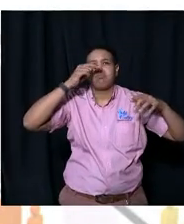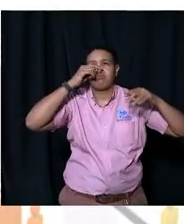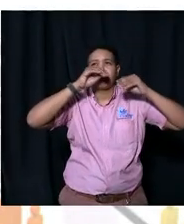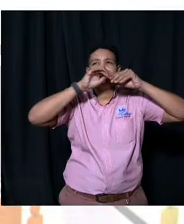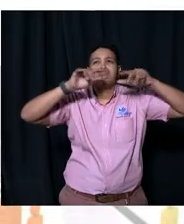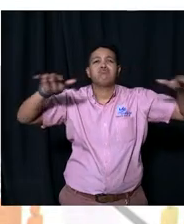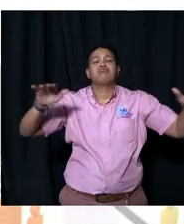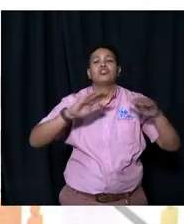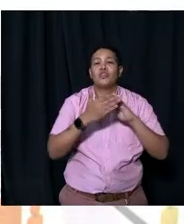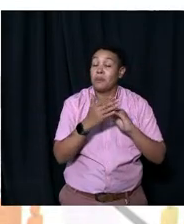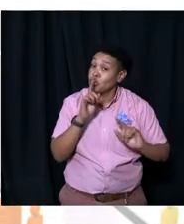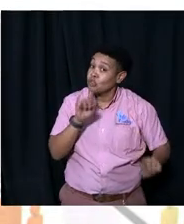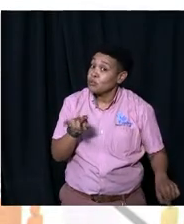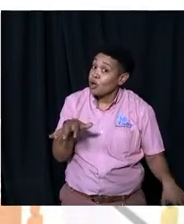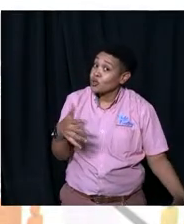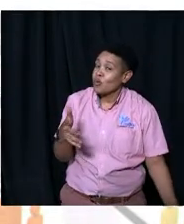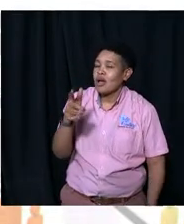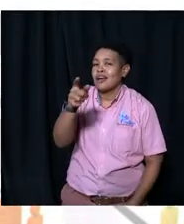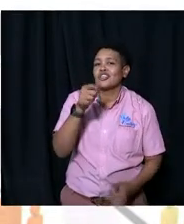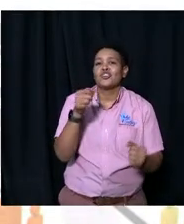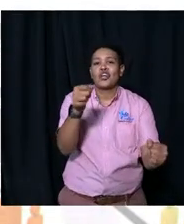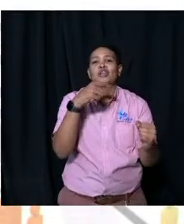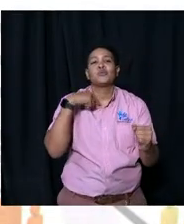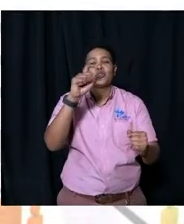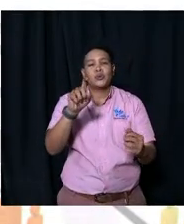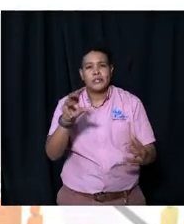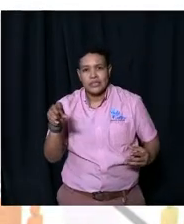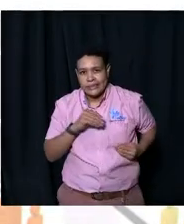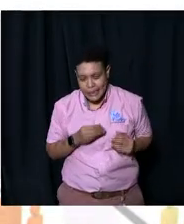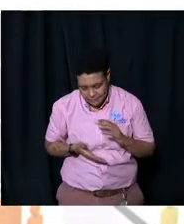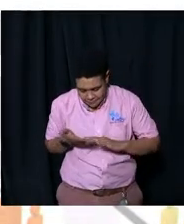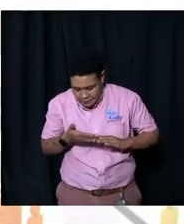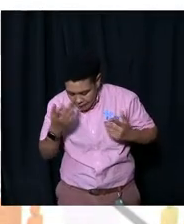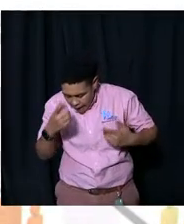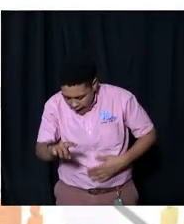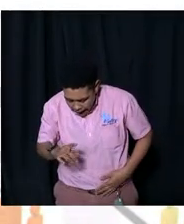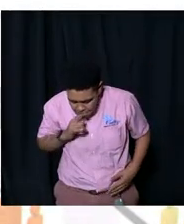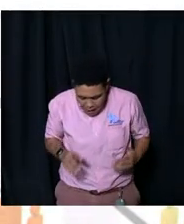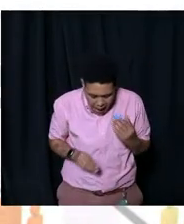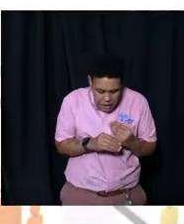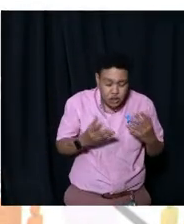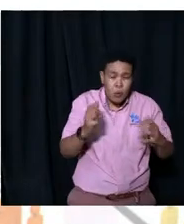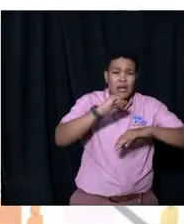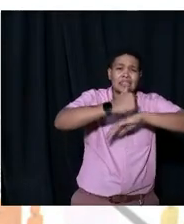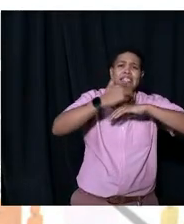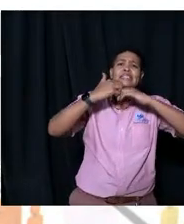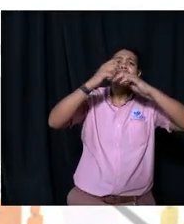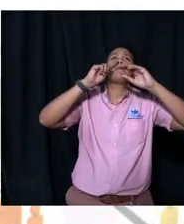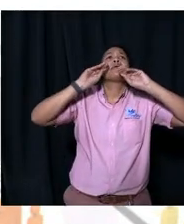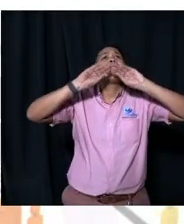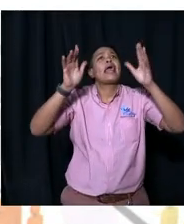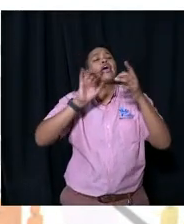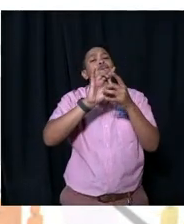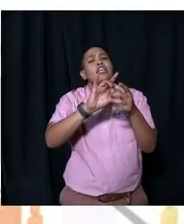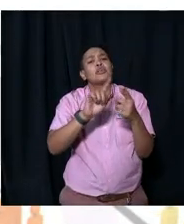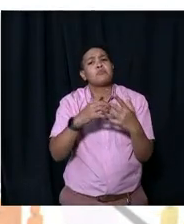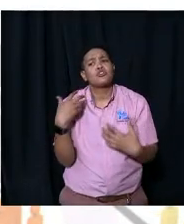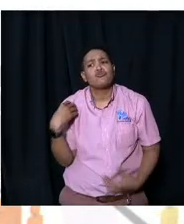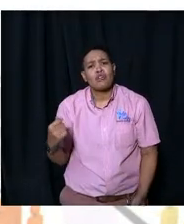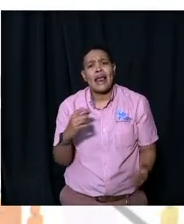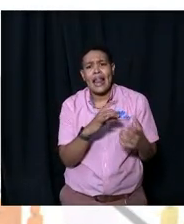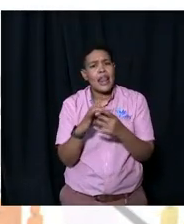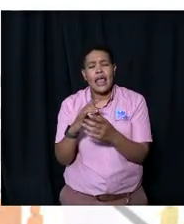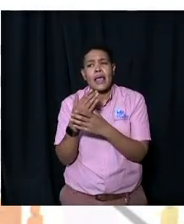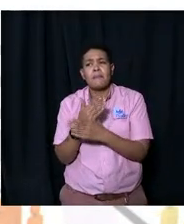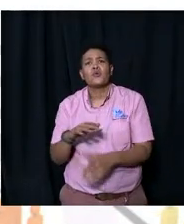and the responses that we should and strategies that we should employ. We also want to establish clear relationships and strengthen linkages